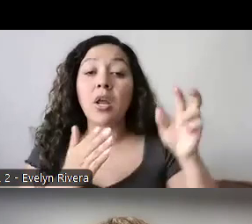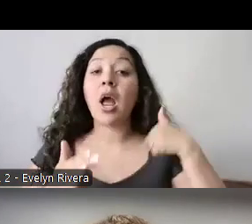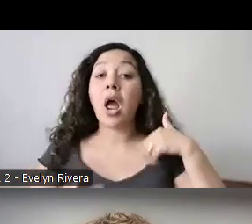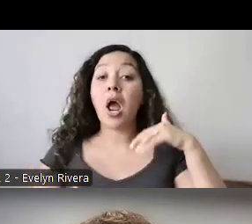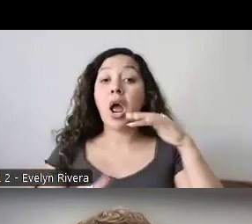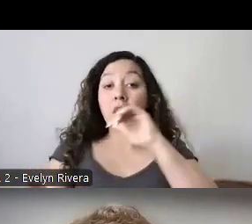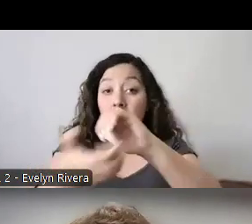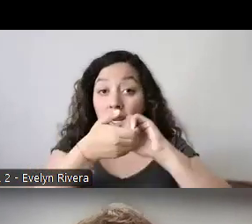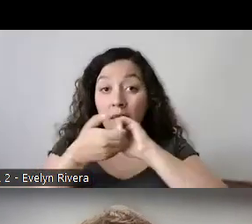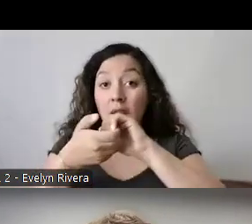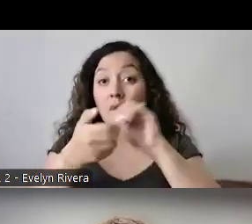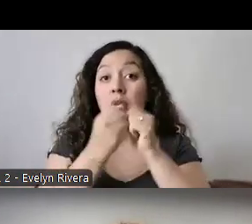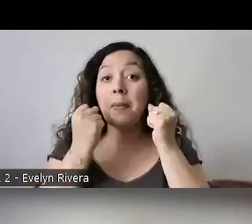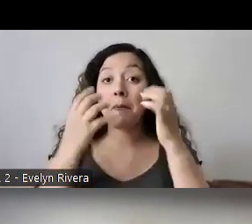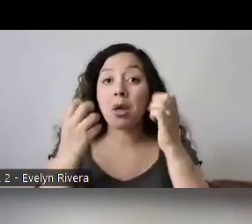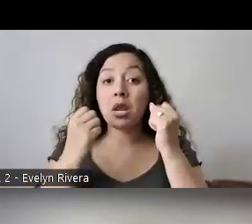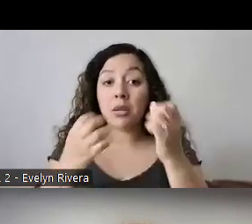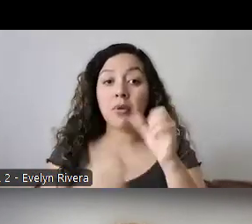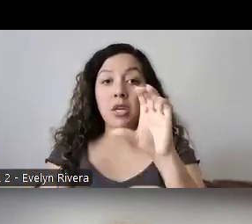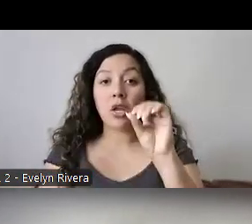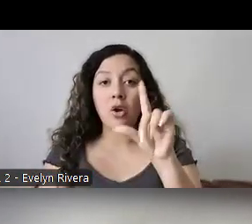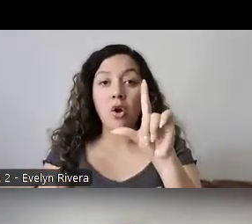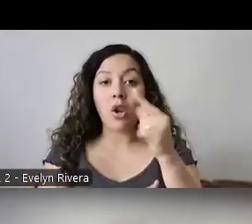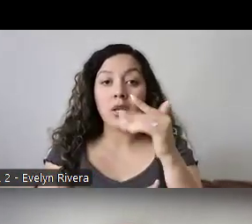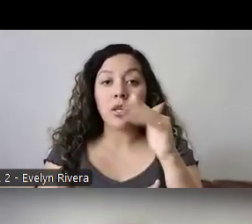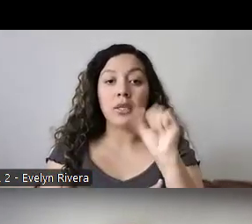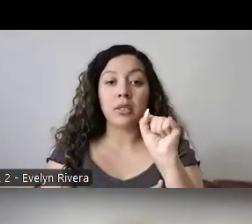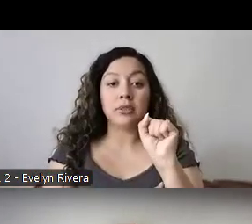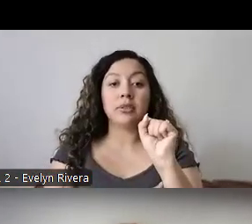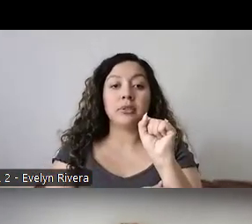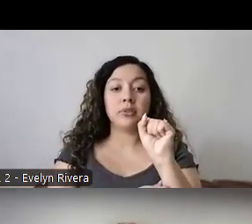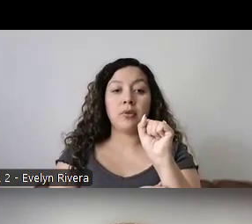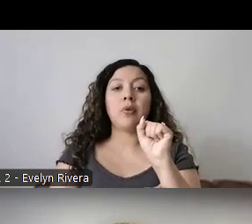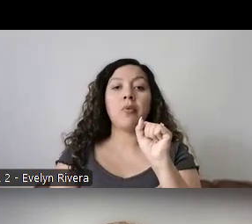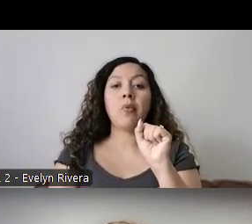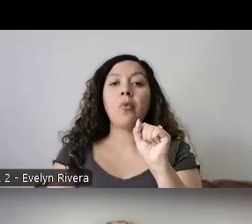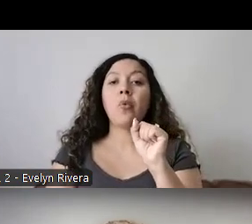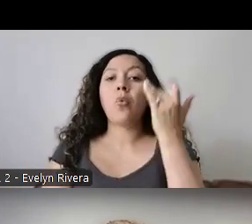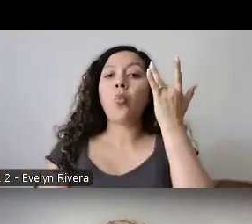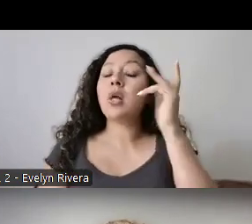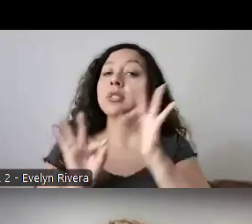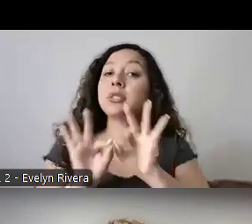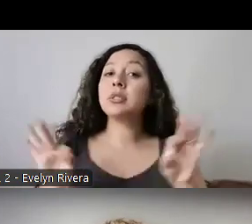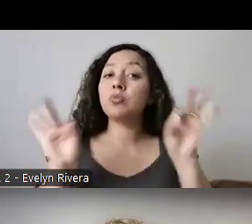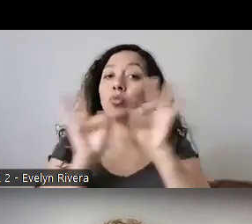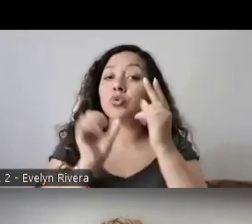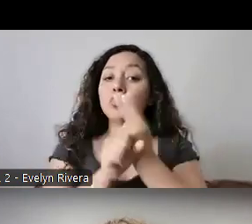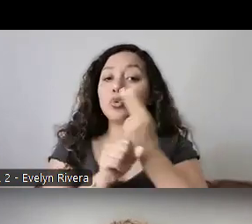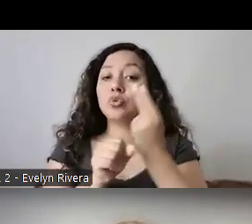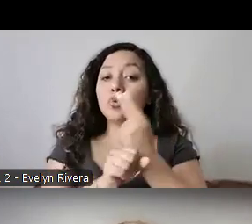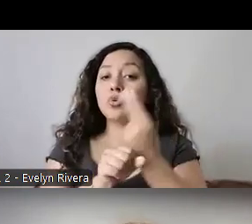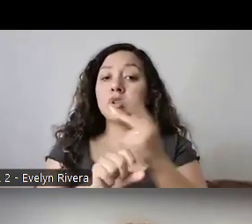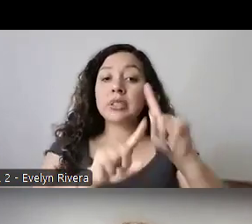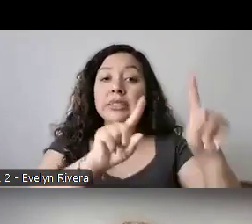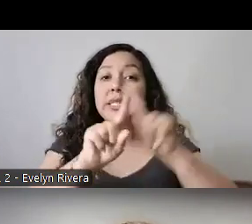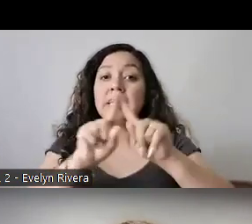many colleagues, including Carla, and because it's important to use different